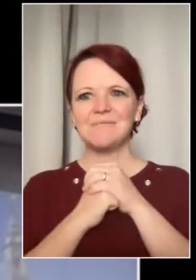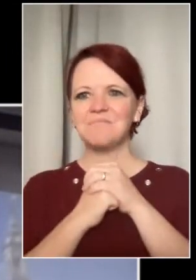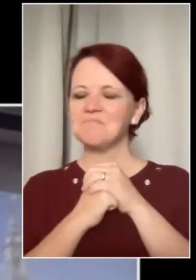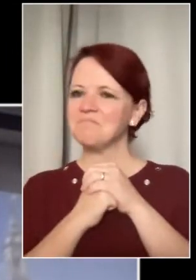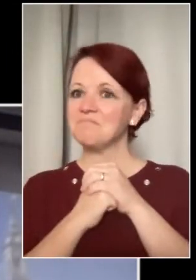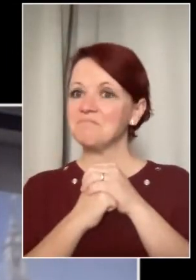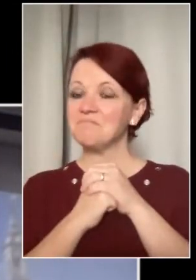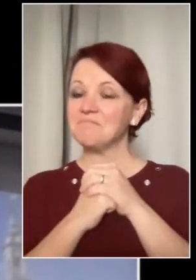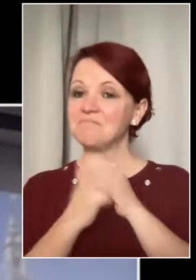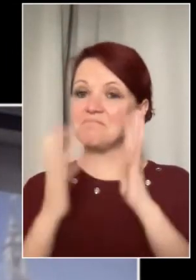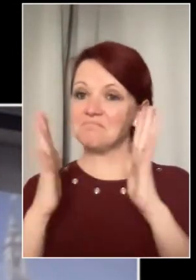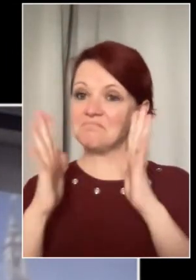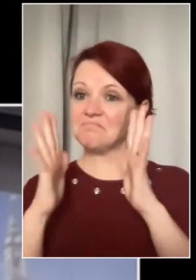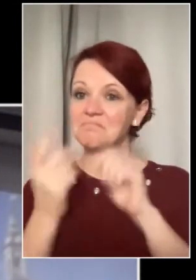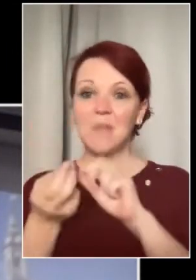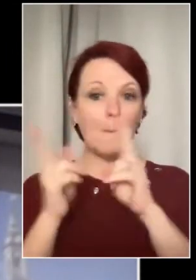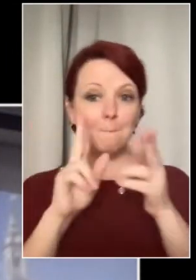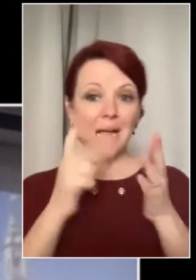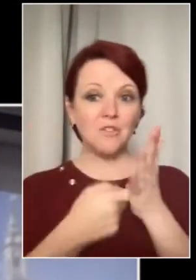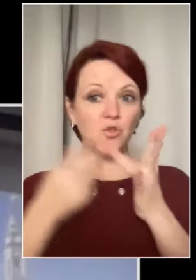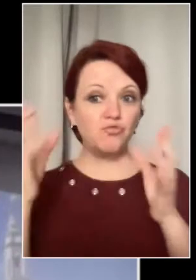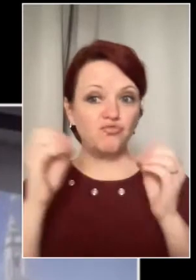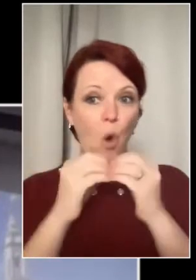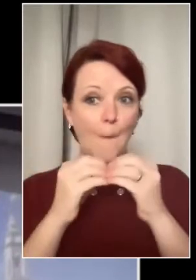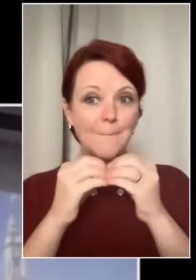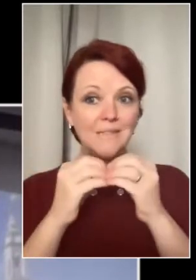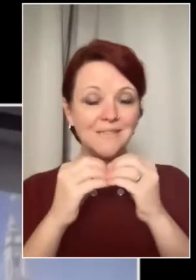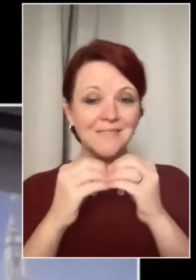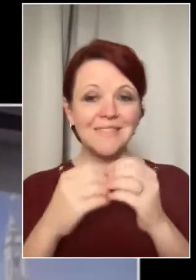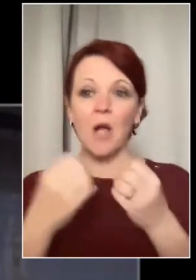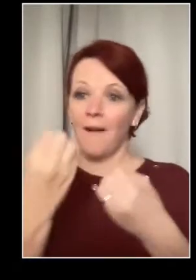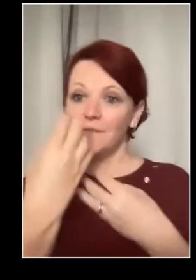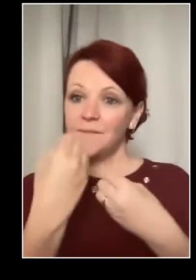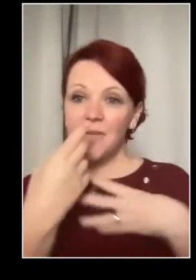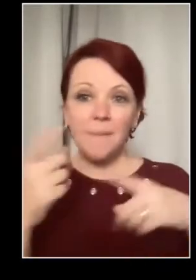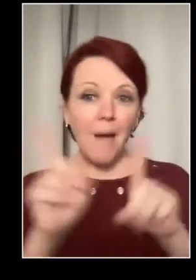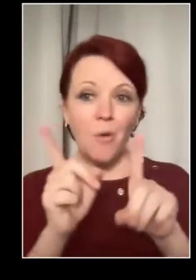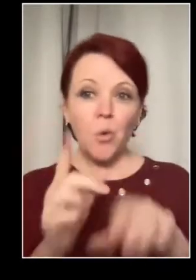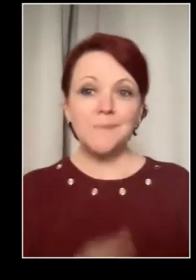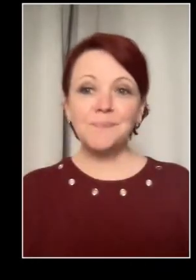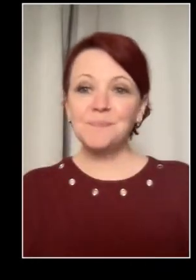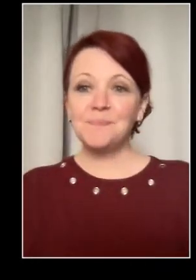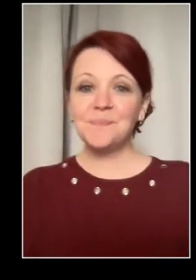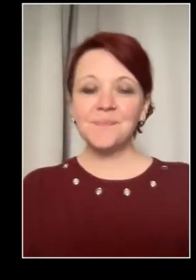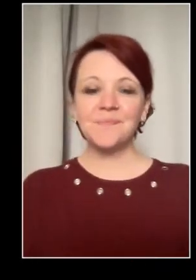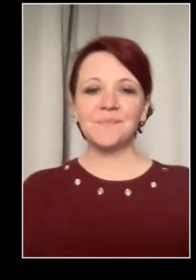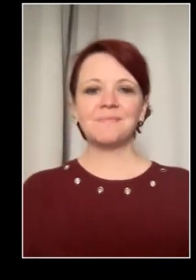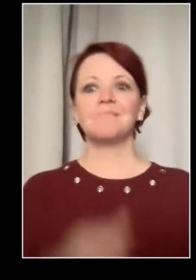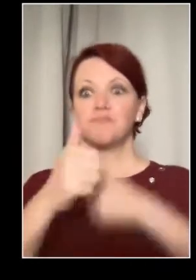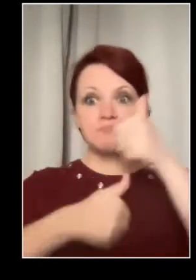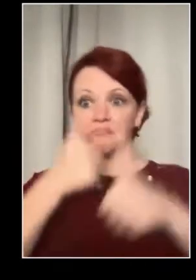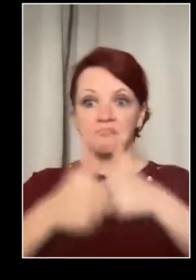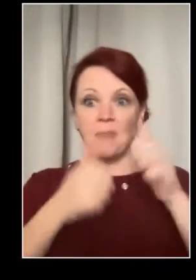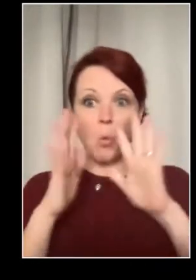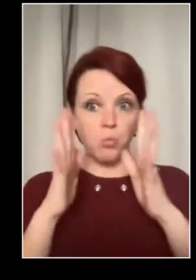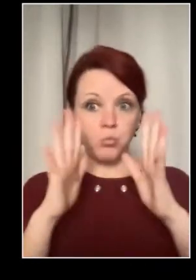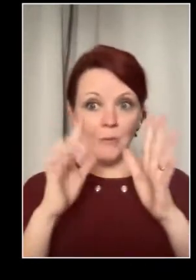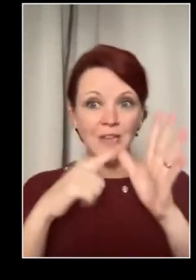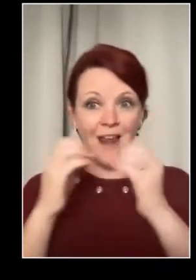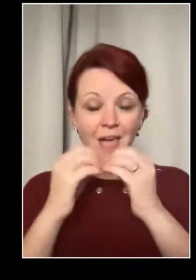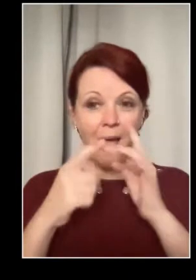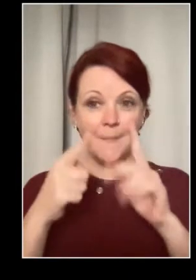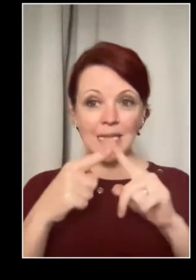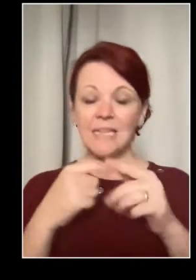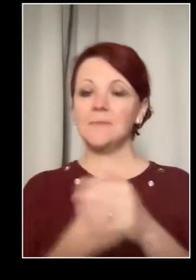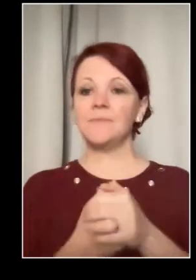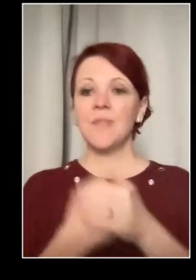Massive congratulations. Back to you, Rob. Let's hear what the judges said, even. Amazing stuff. Well done. And thanks to everyone at Lloyds